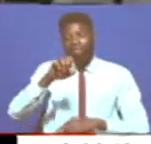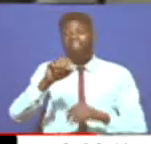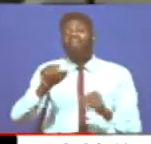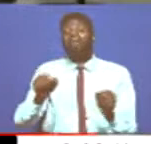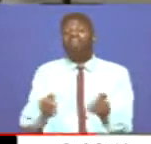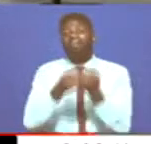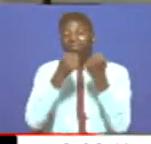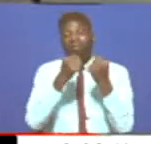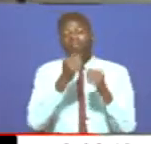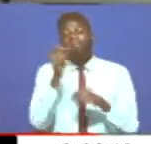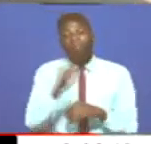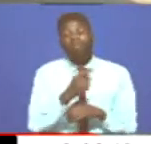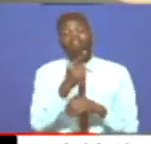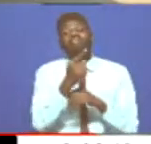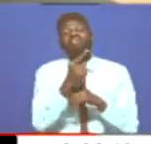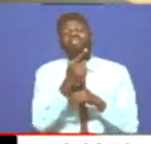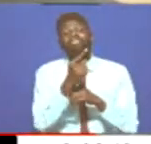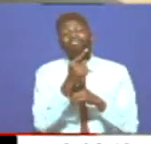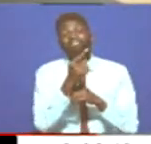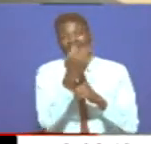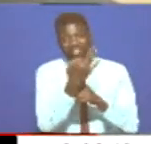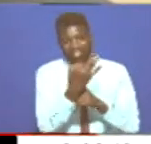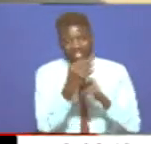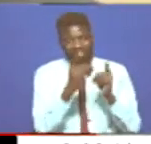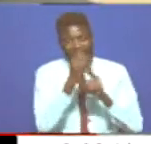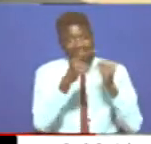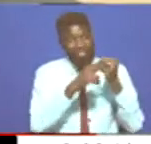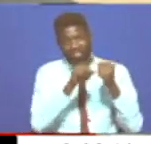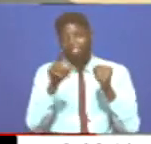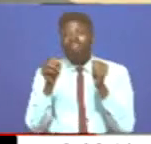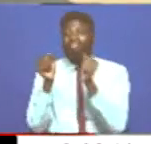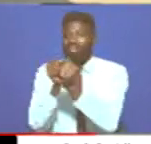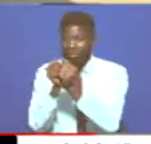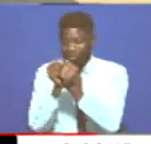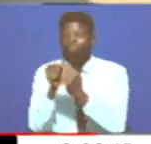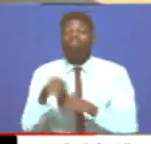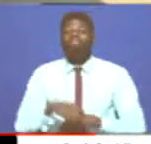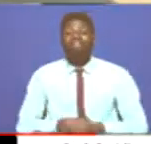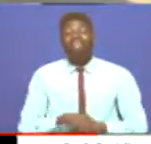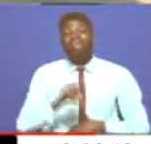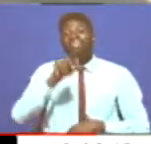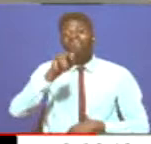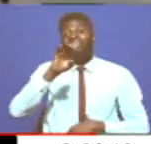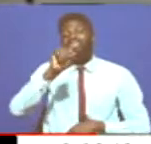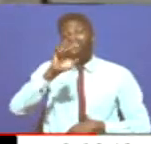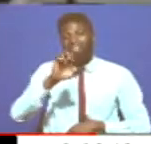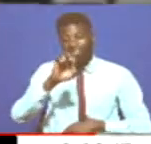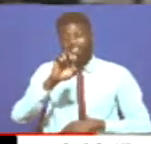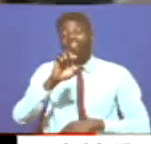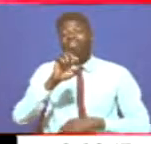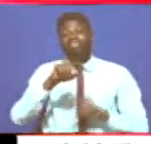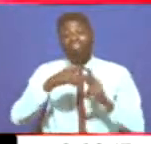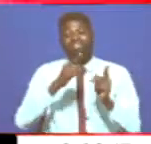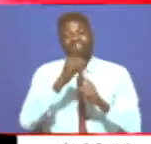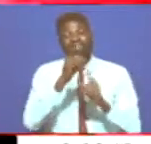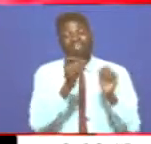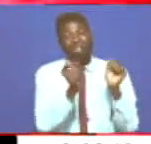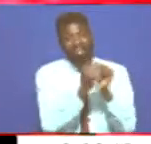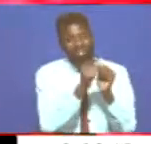10, while the National Secondary Education KCSE examinations will be held between March 11 and April 1st.